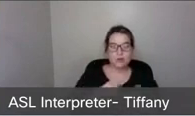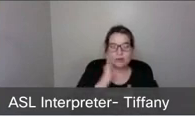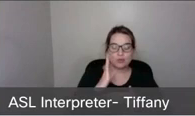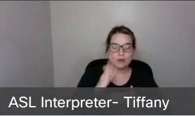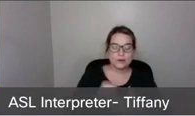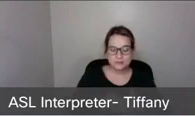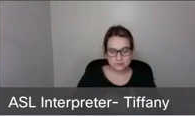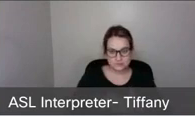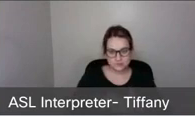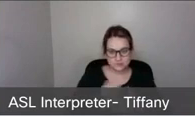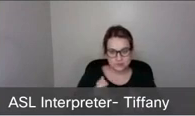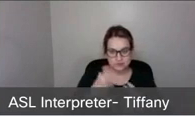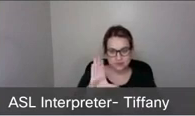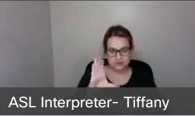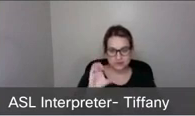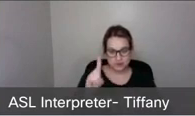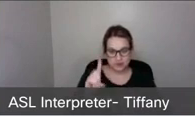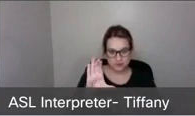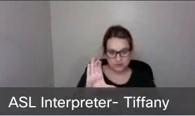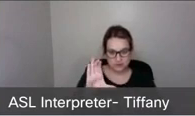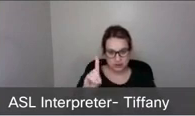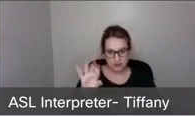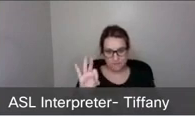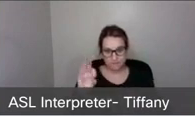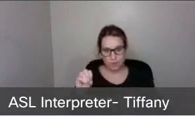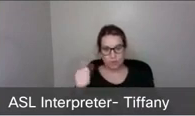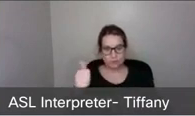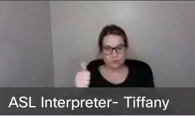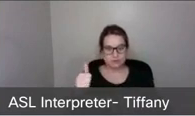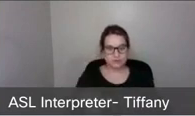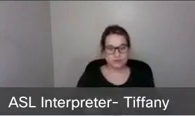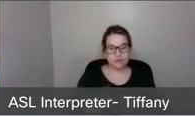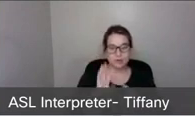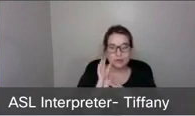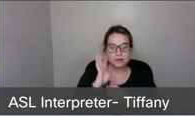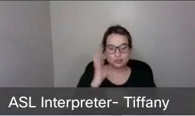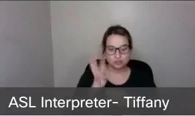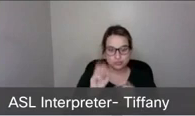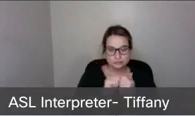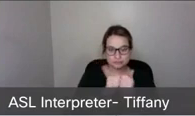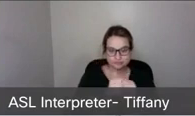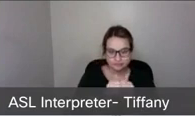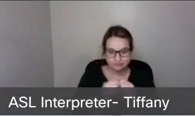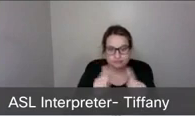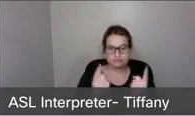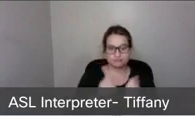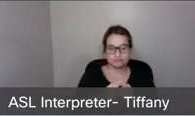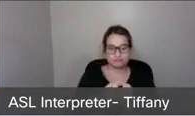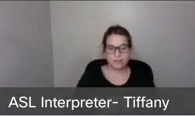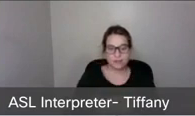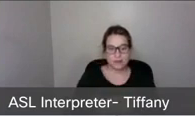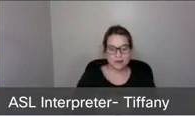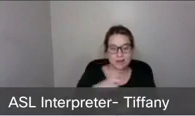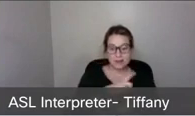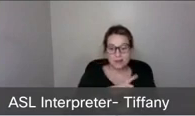CD2, CDF-010, because it creates a competitive district. As to